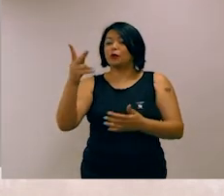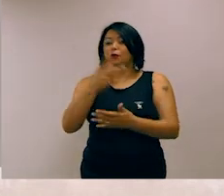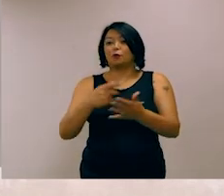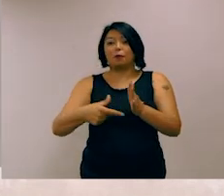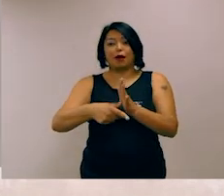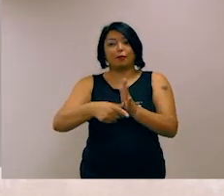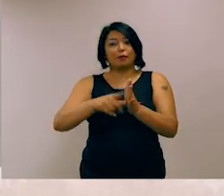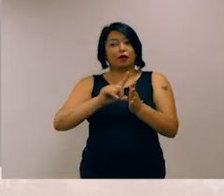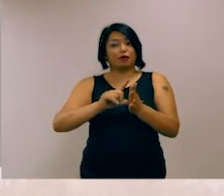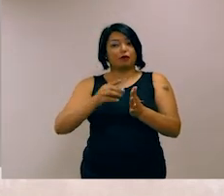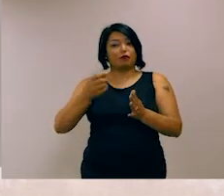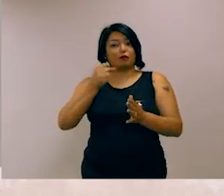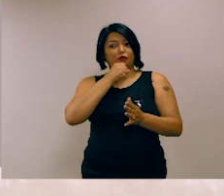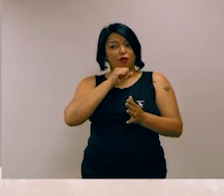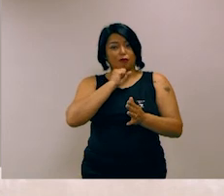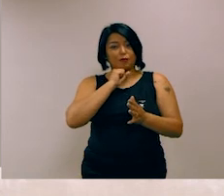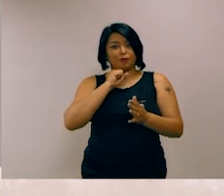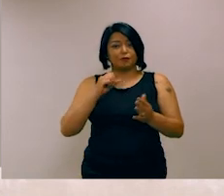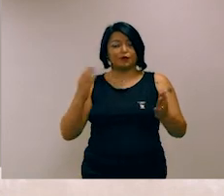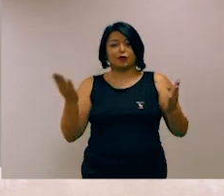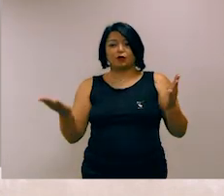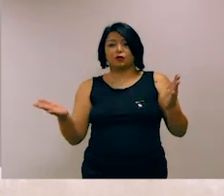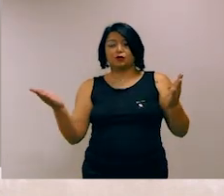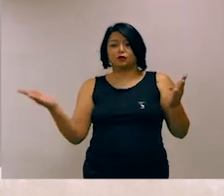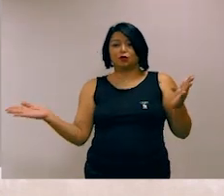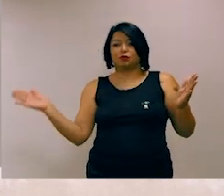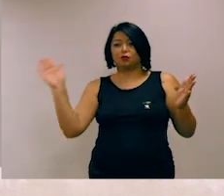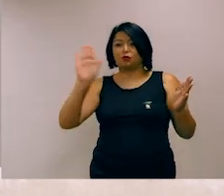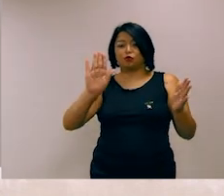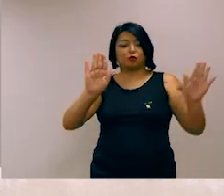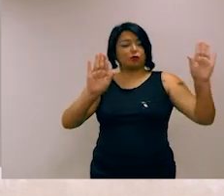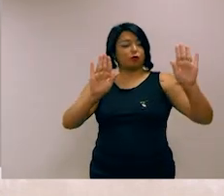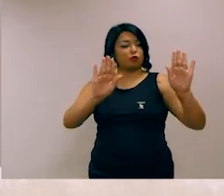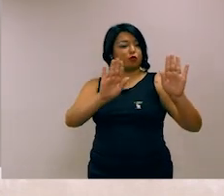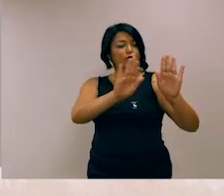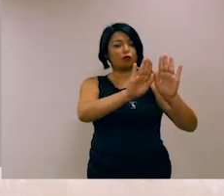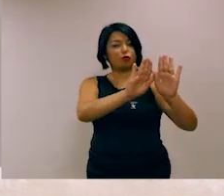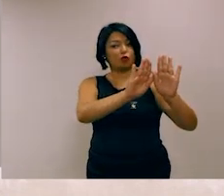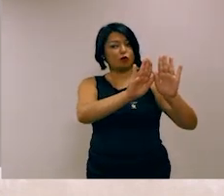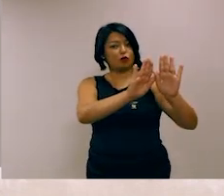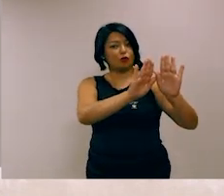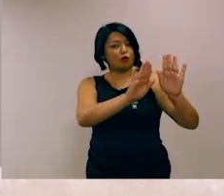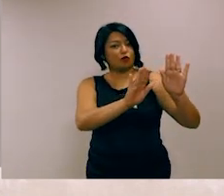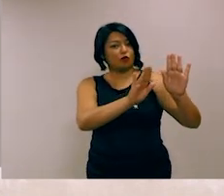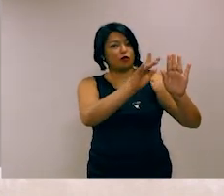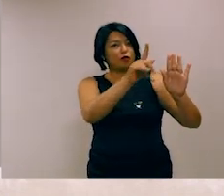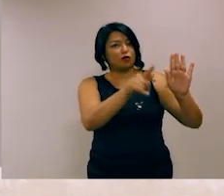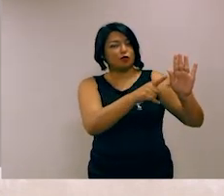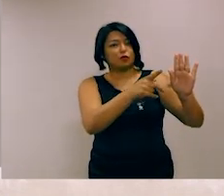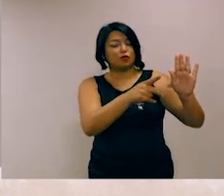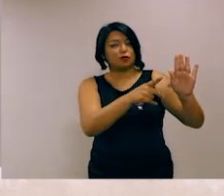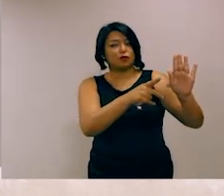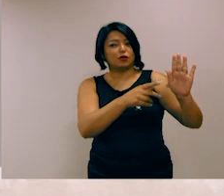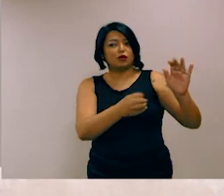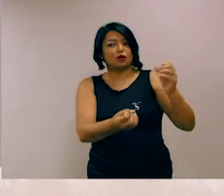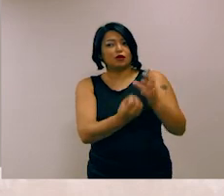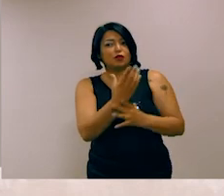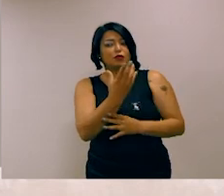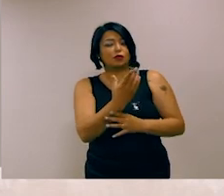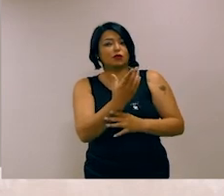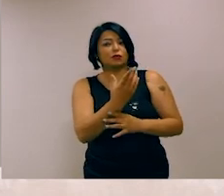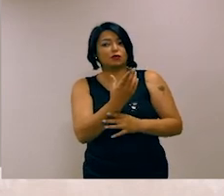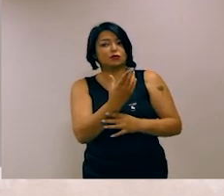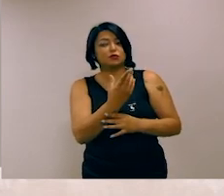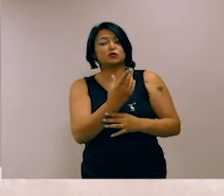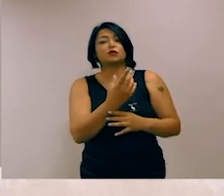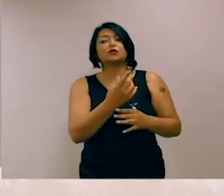an estimation of the depth of the tailings. Initially, we had these 2 maps in that data